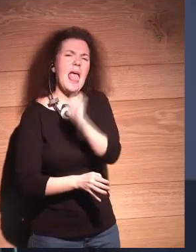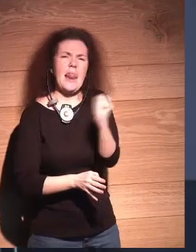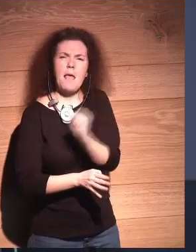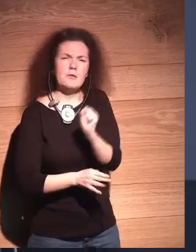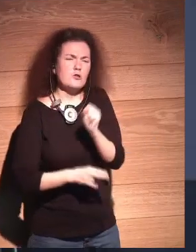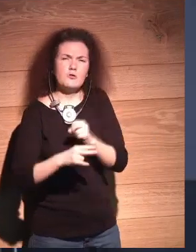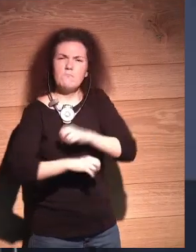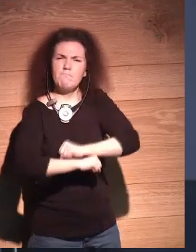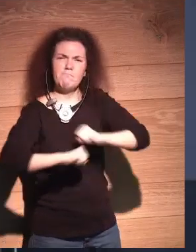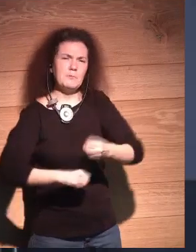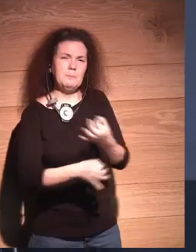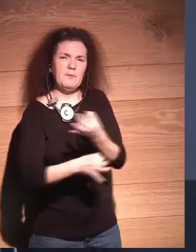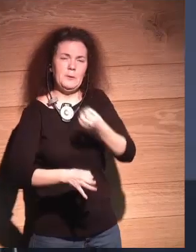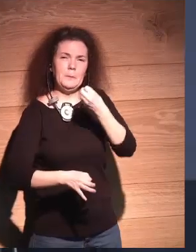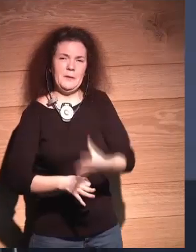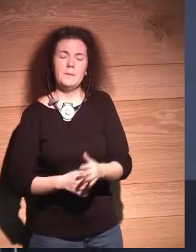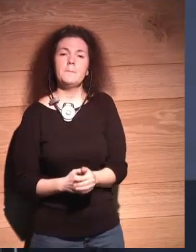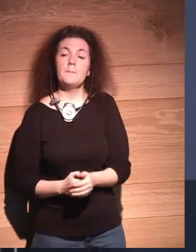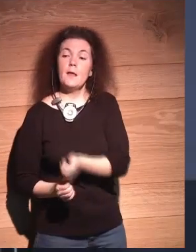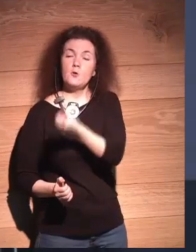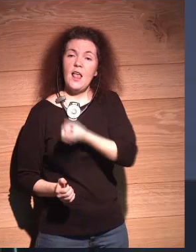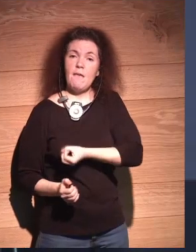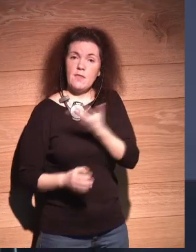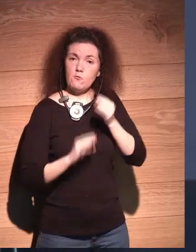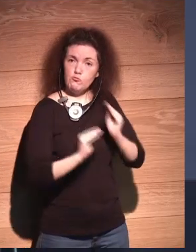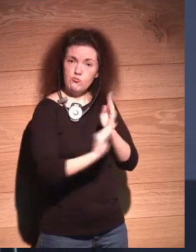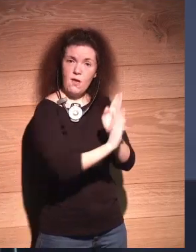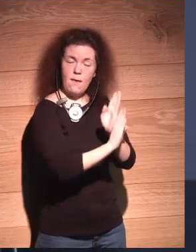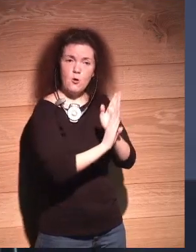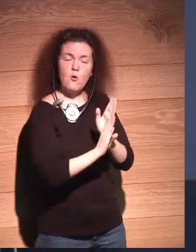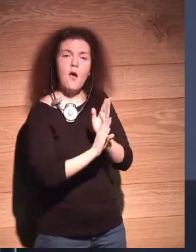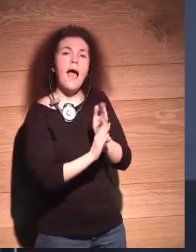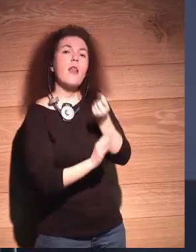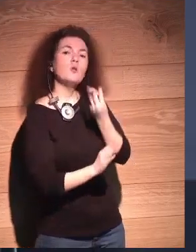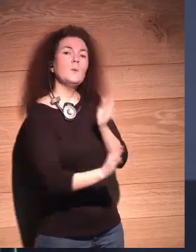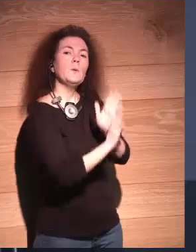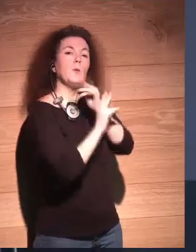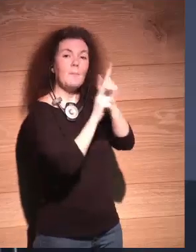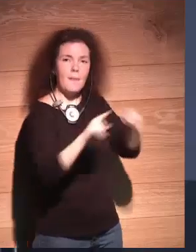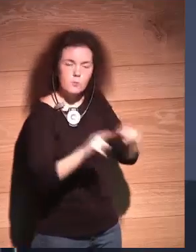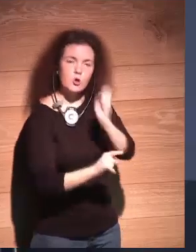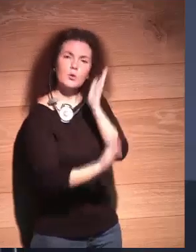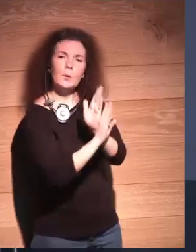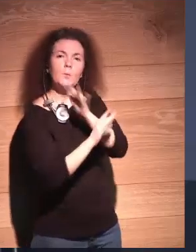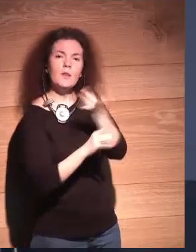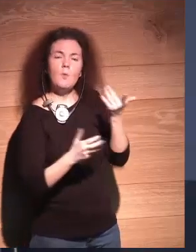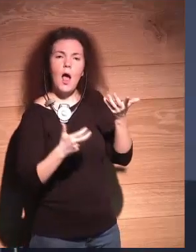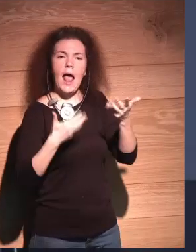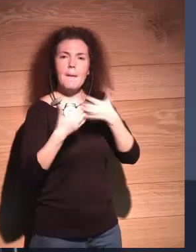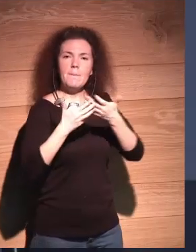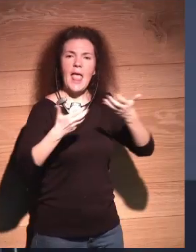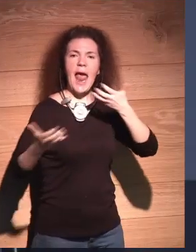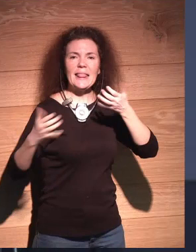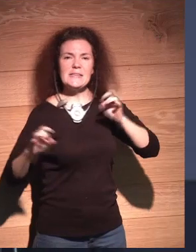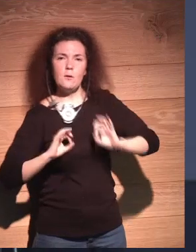it was a wonderfully structured chaos. Those who are fans of Laurie Anderson might have come to her by her